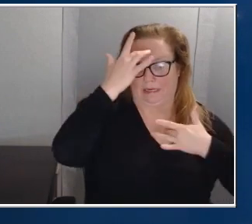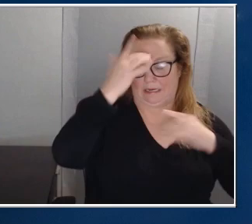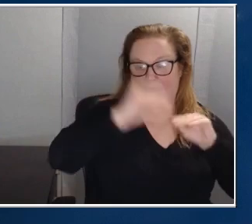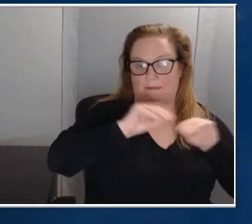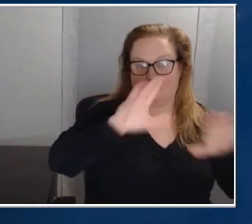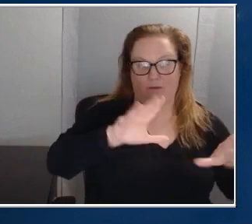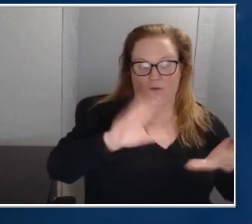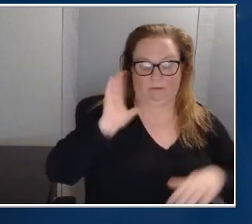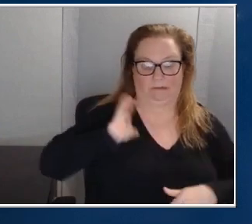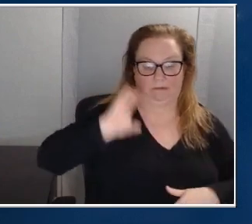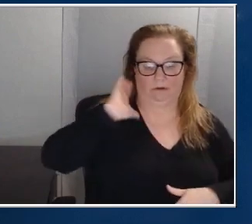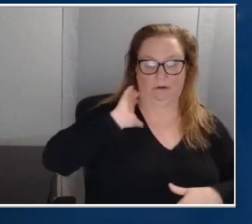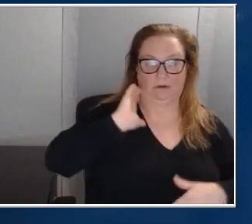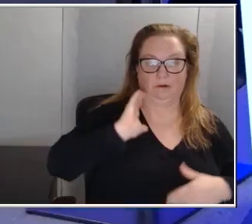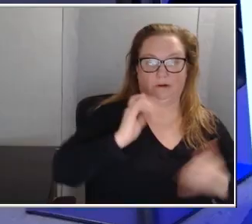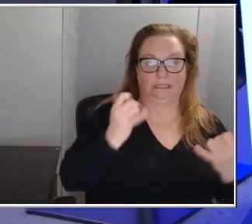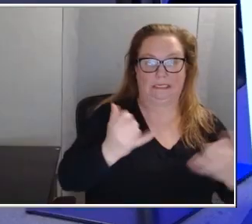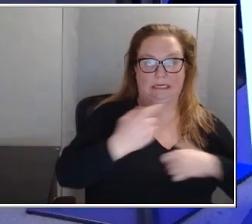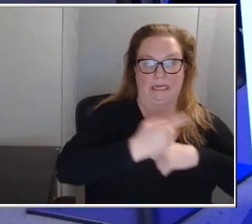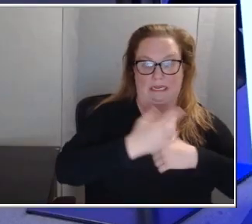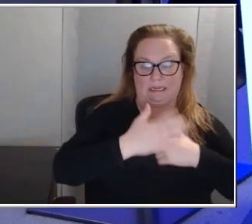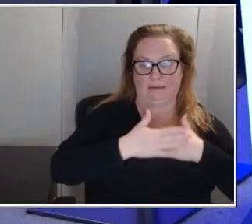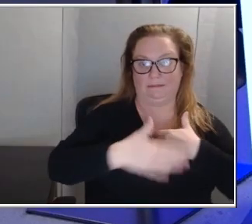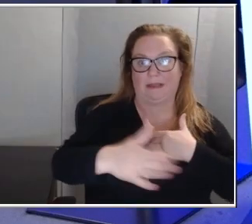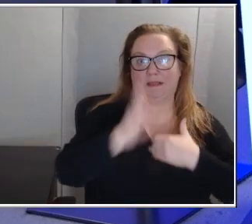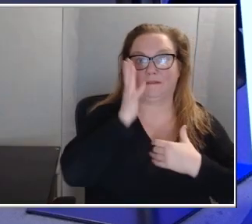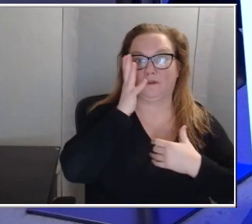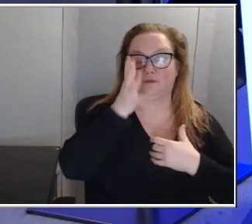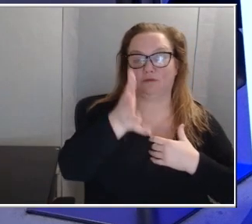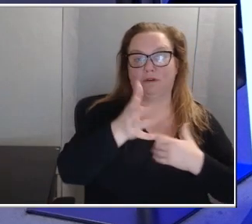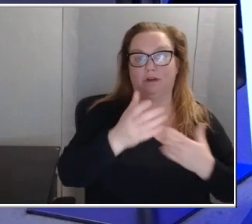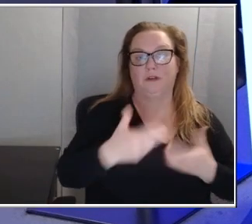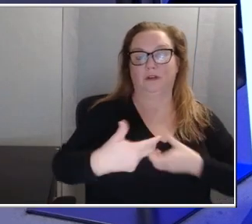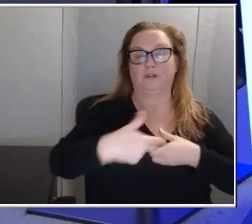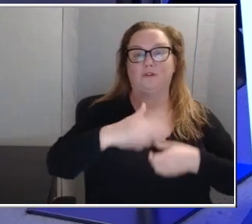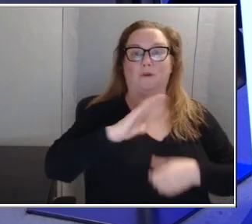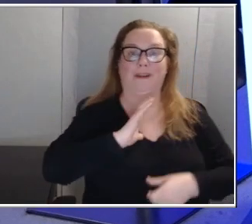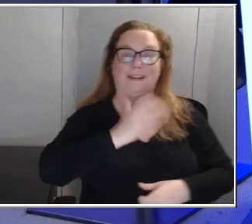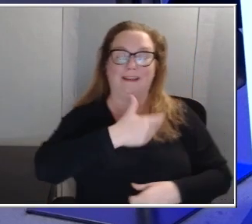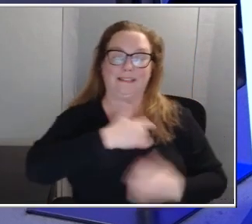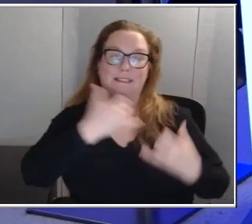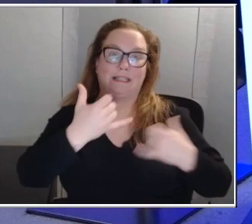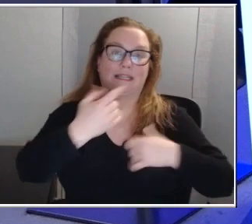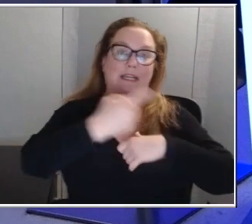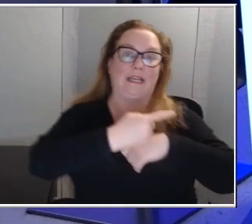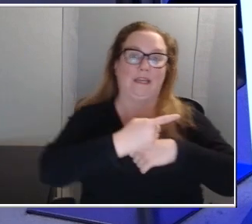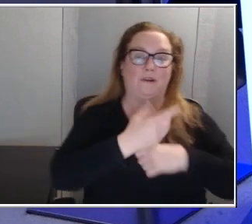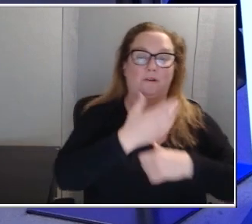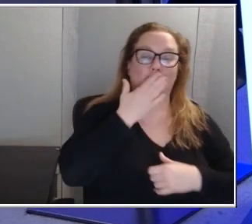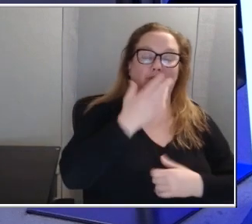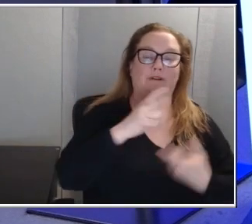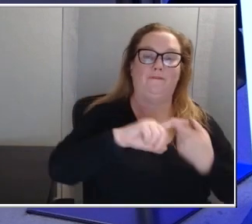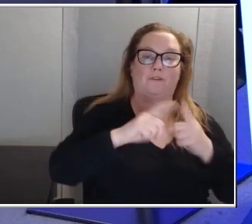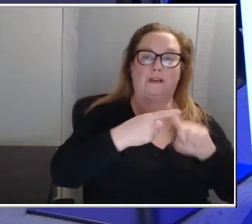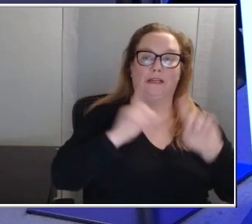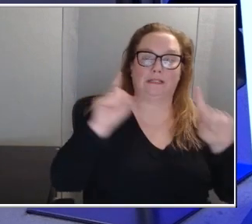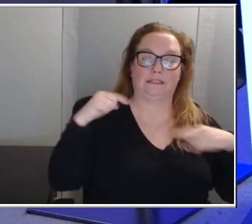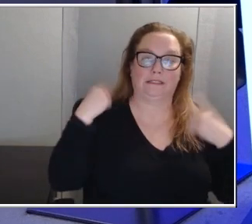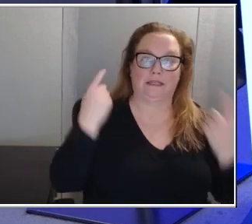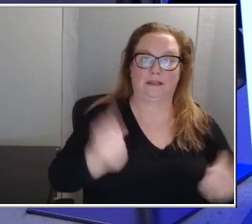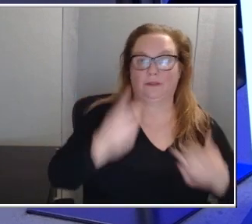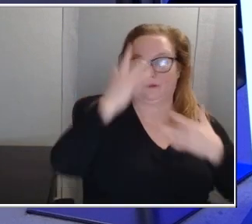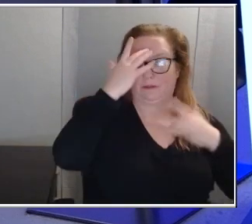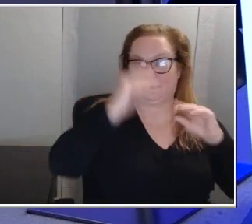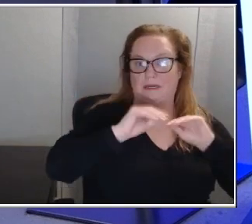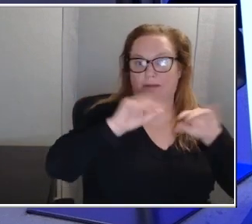today, where we're headed. Joining us here in the Dolph Simons broadcast studio are a couple of good friends who have been with us throughout the pandemic and been on